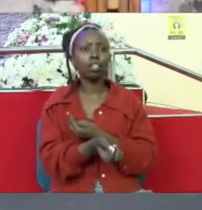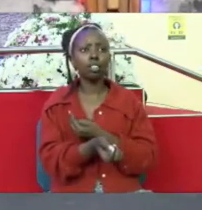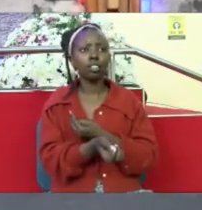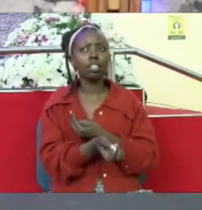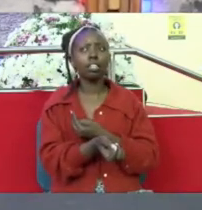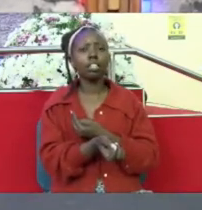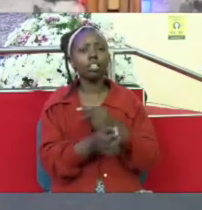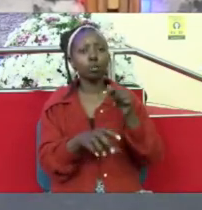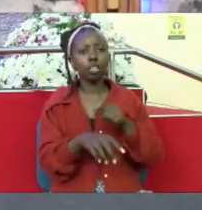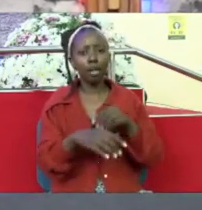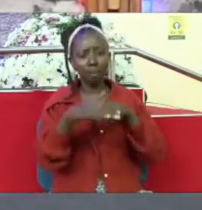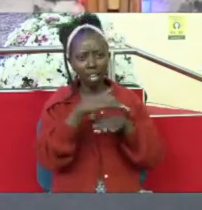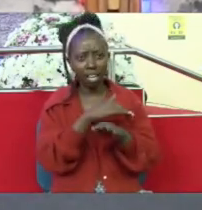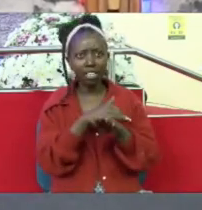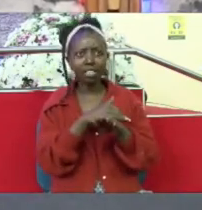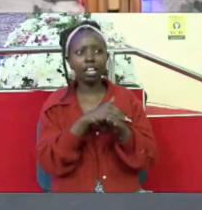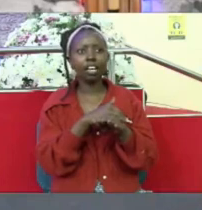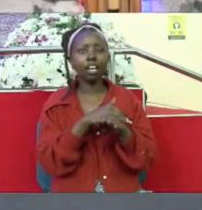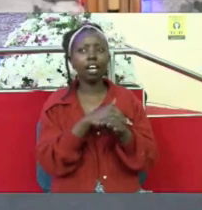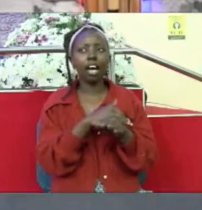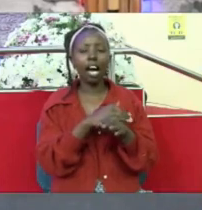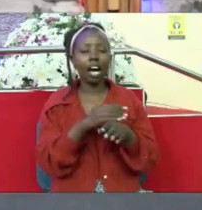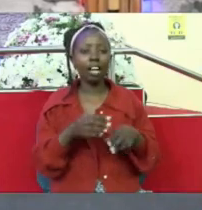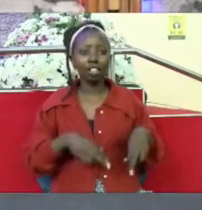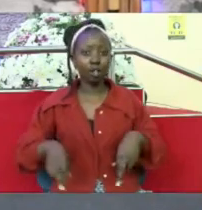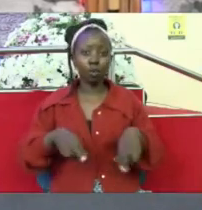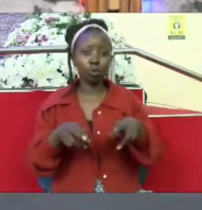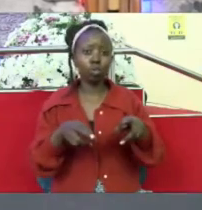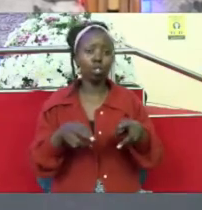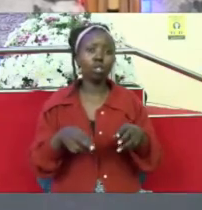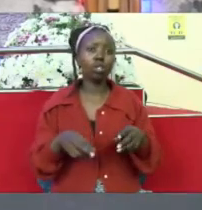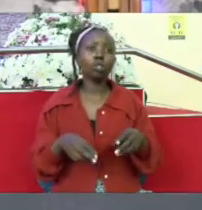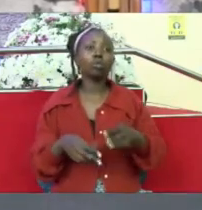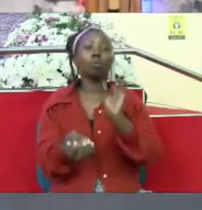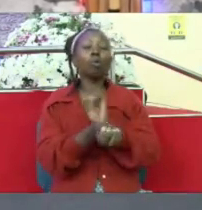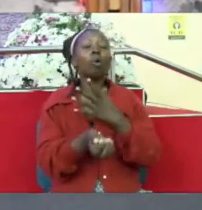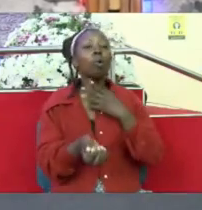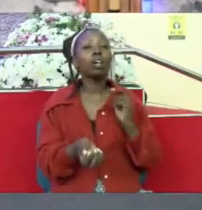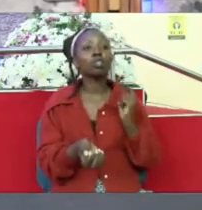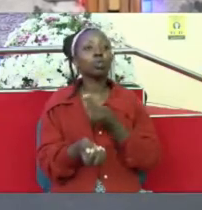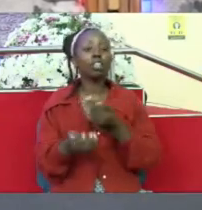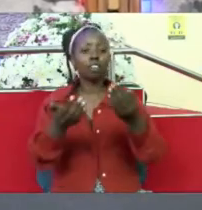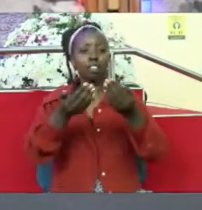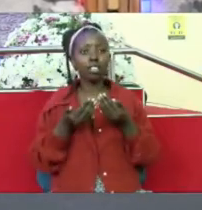Hope. He wants to bring to us hope. But he wants to tell us